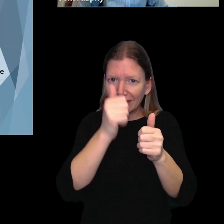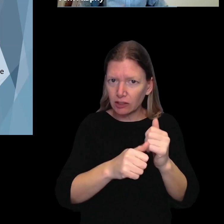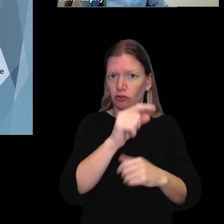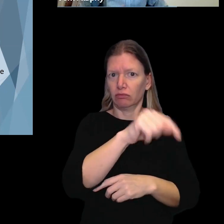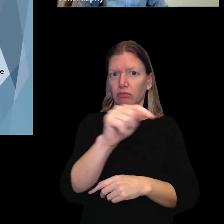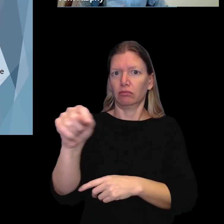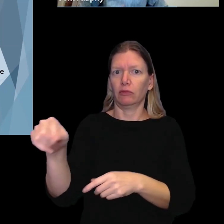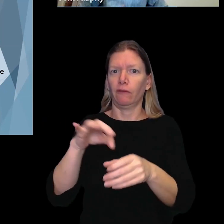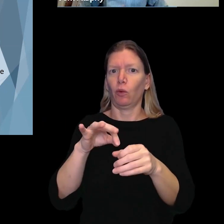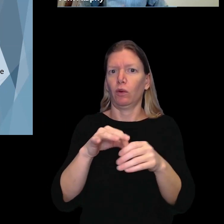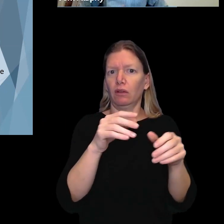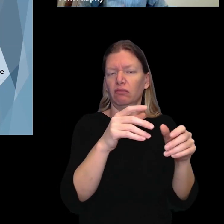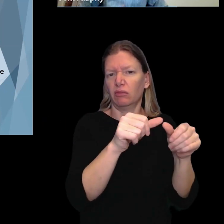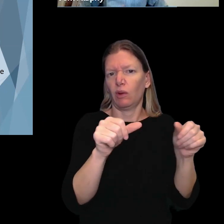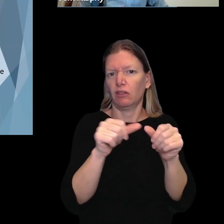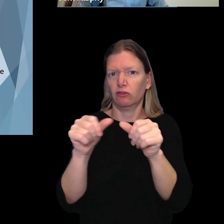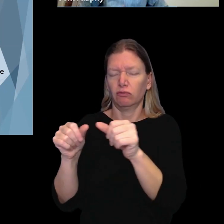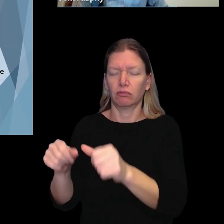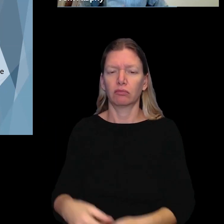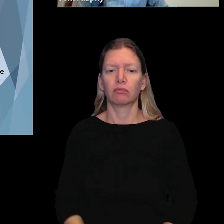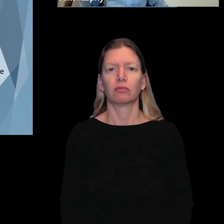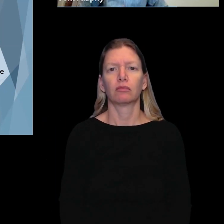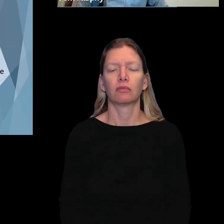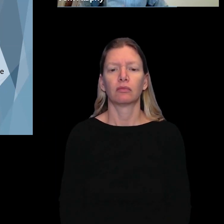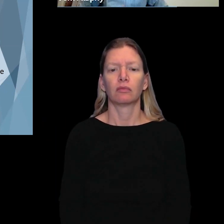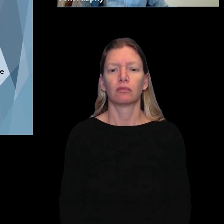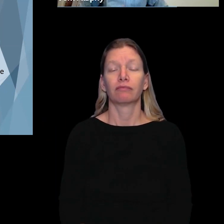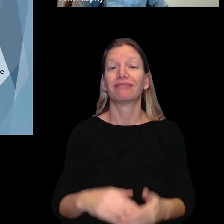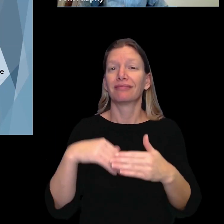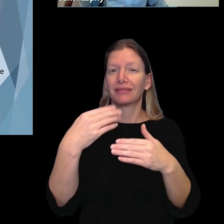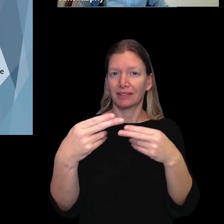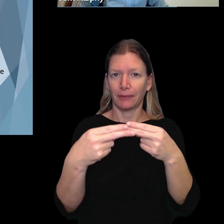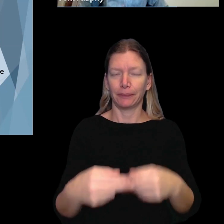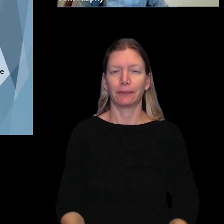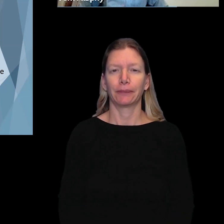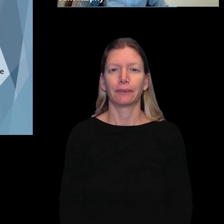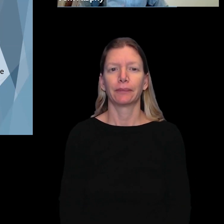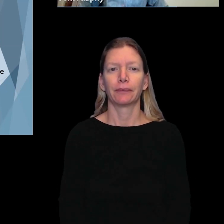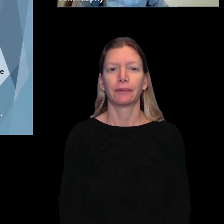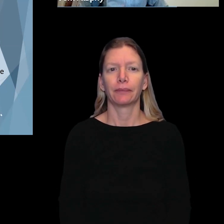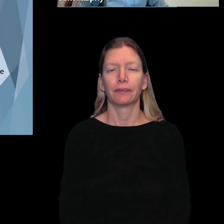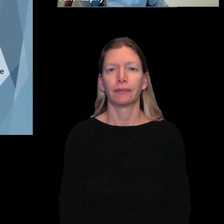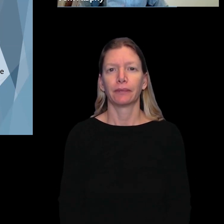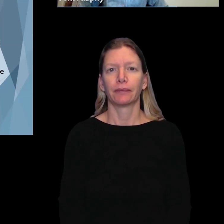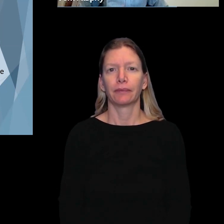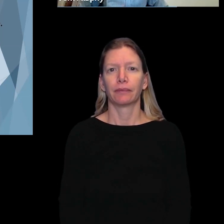and operable in each of the locations. Next slide.